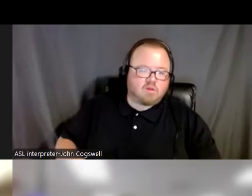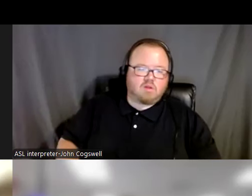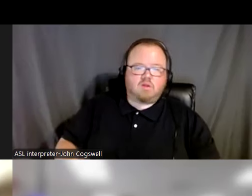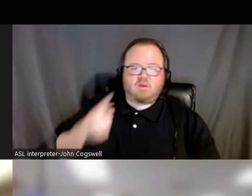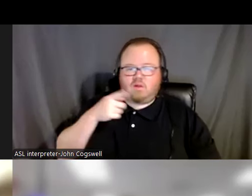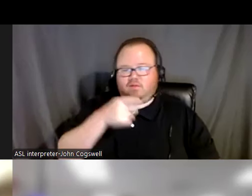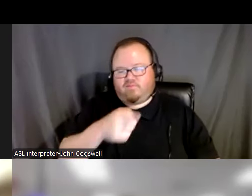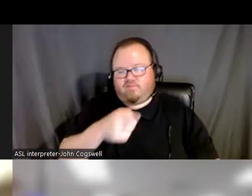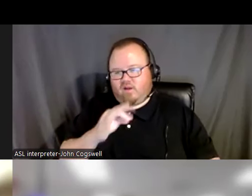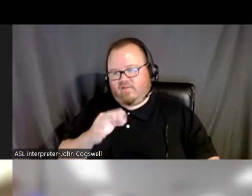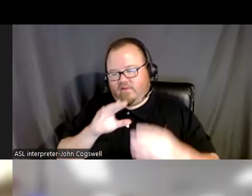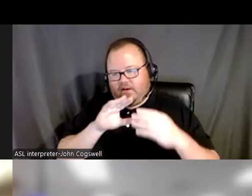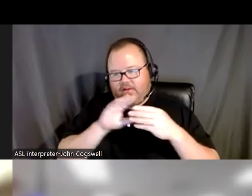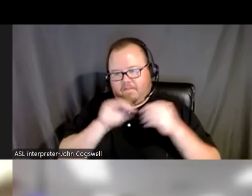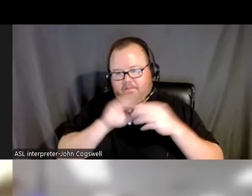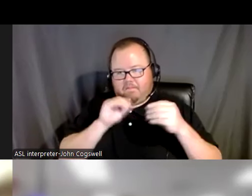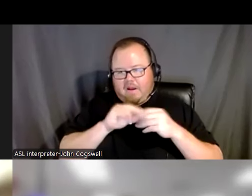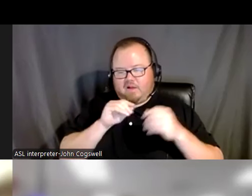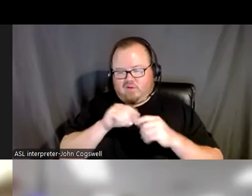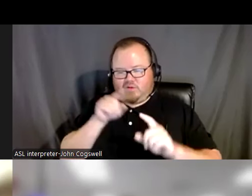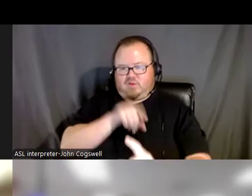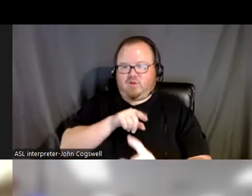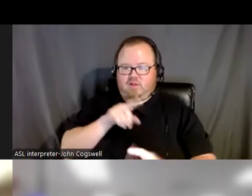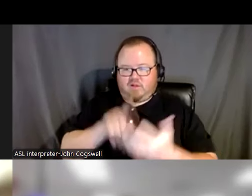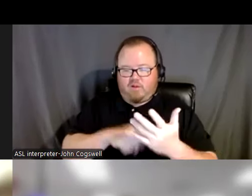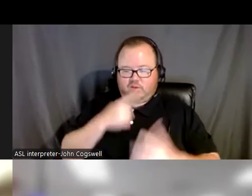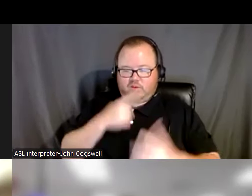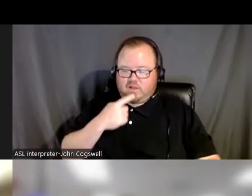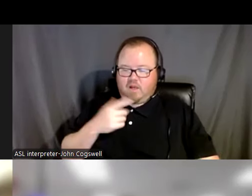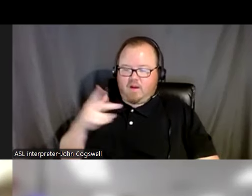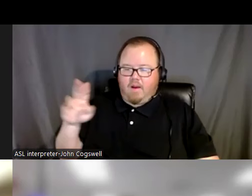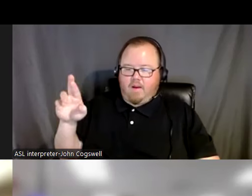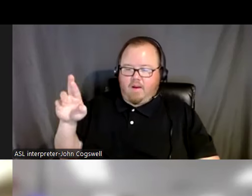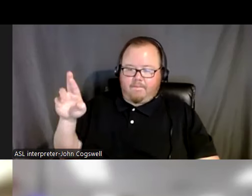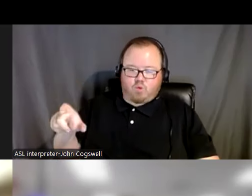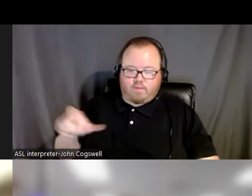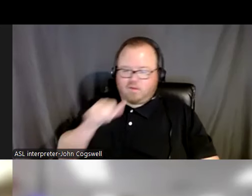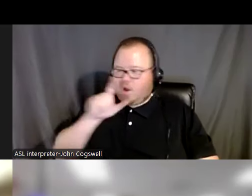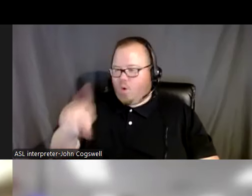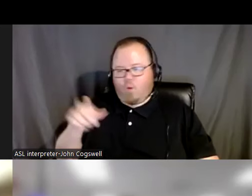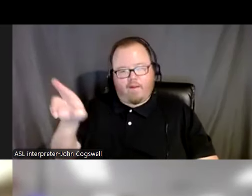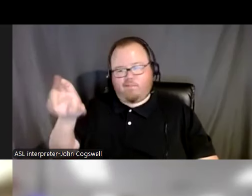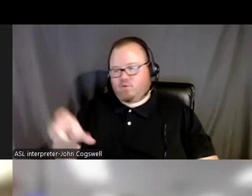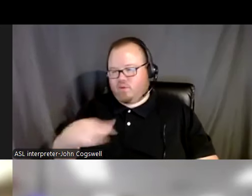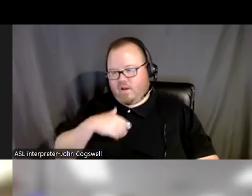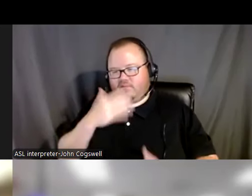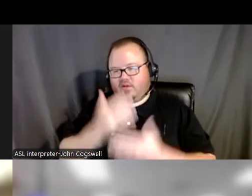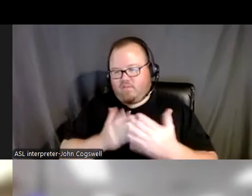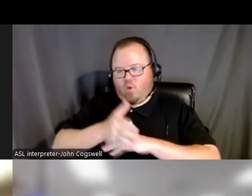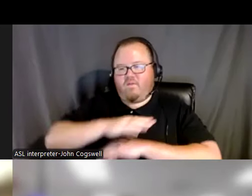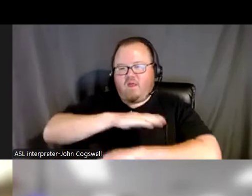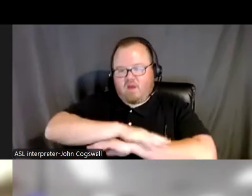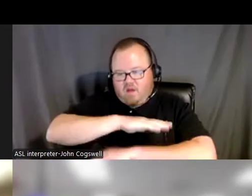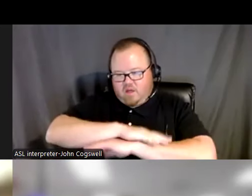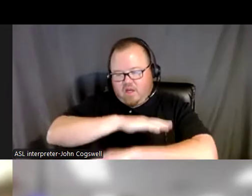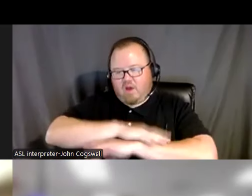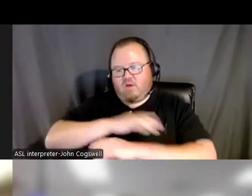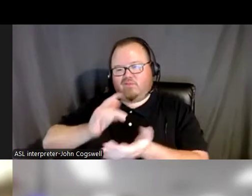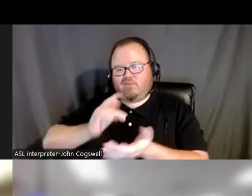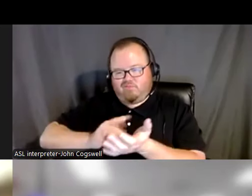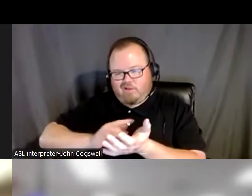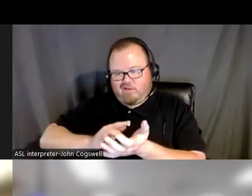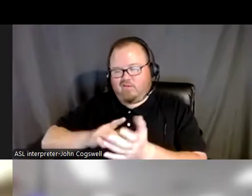nuance of messaging is important. A lot of times we say prescriptions. It's not just prescriptions. There are some over-the-counter medications